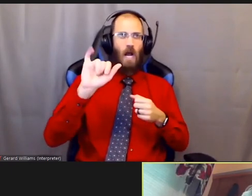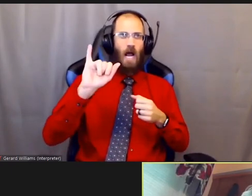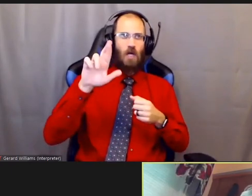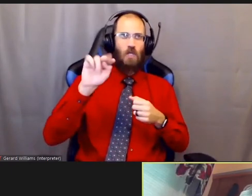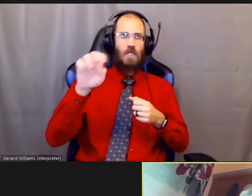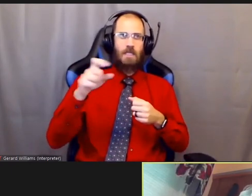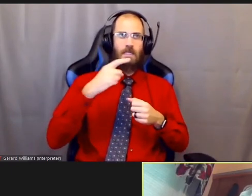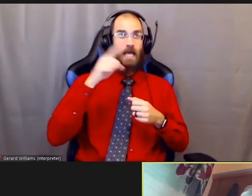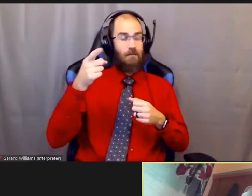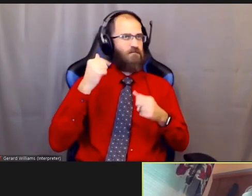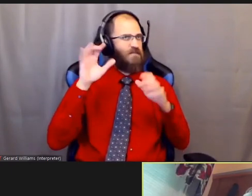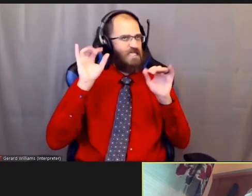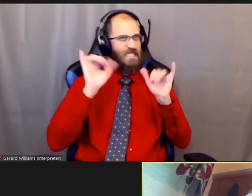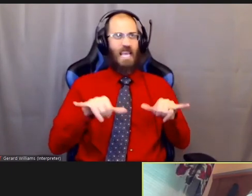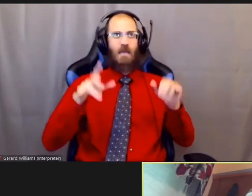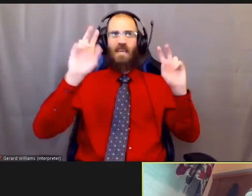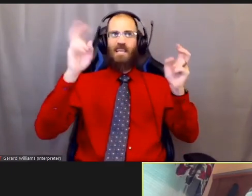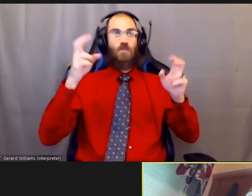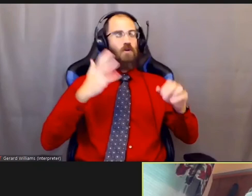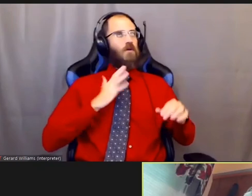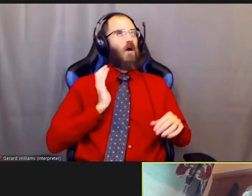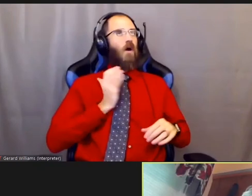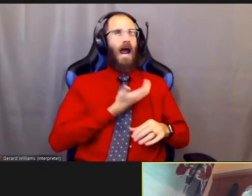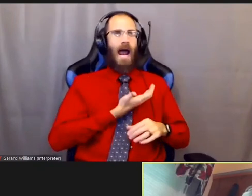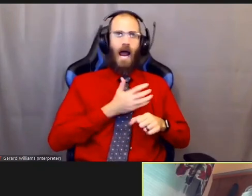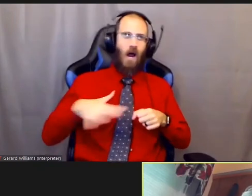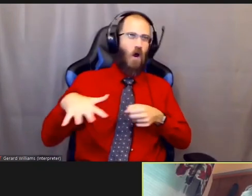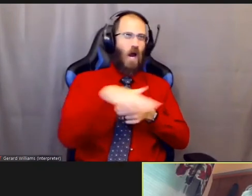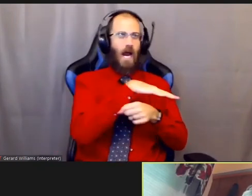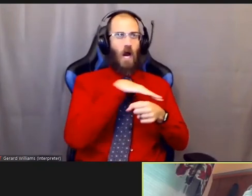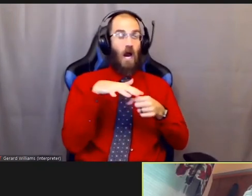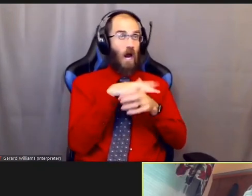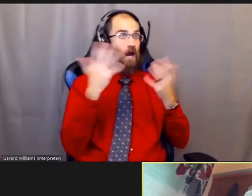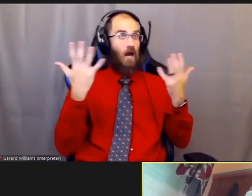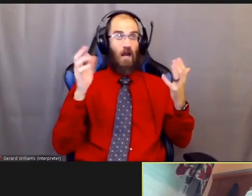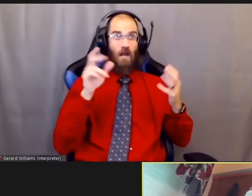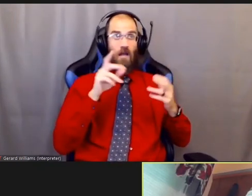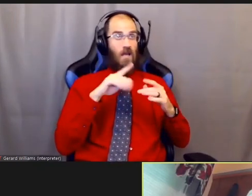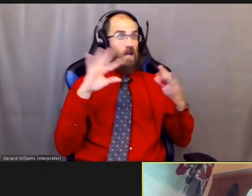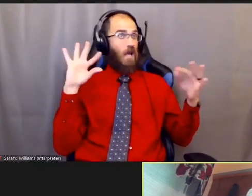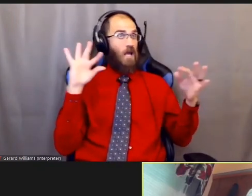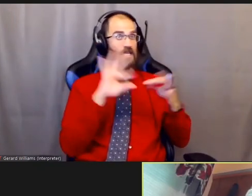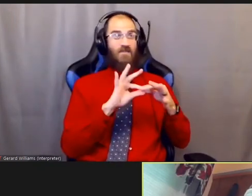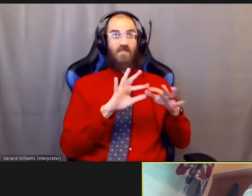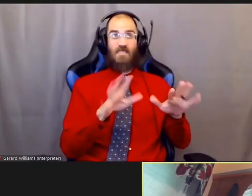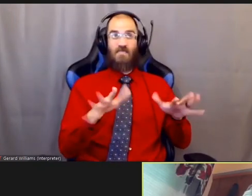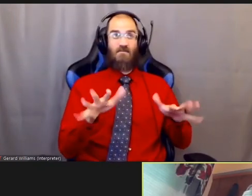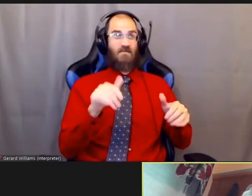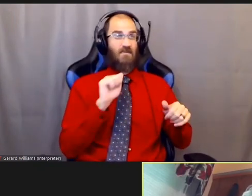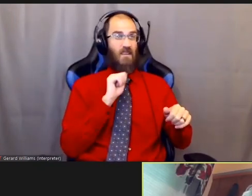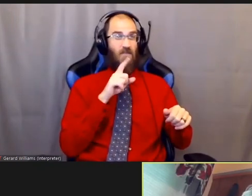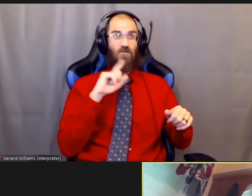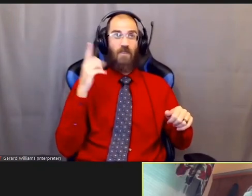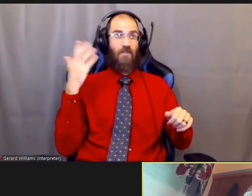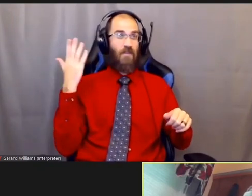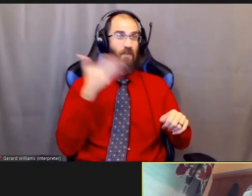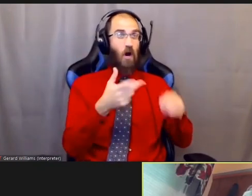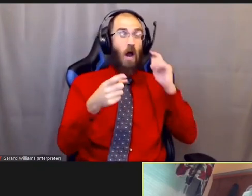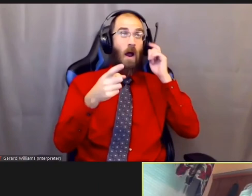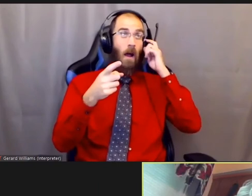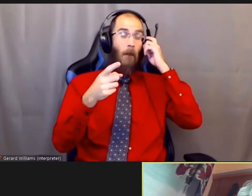exact same issue throughout our entire region, where, folks don't have the connectivity. But I think another side of this